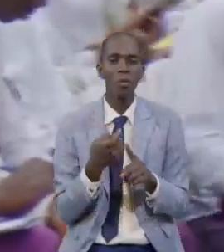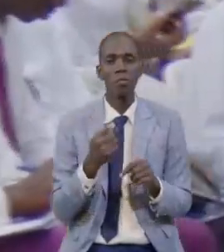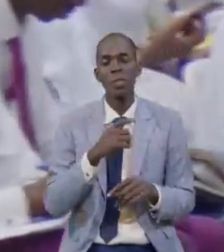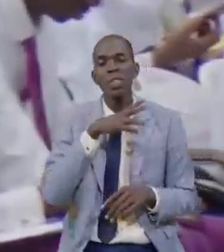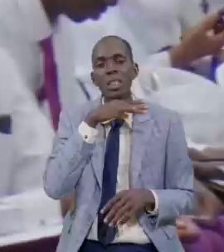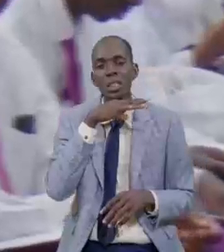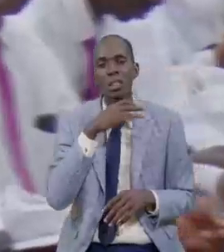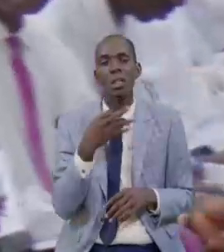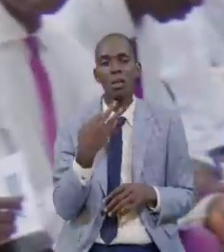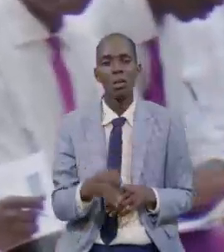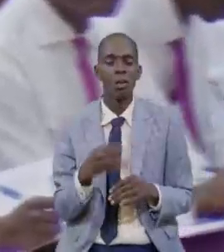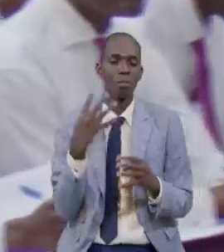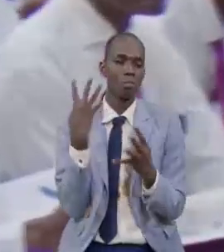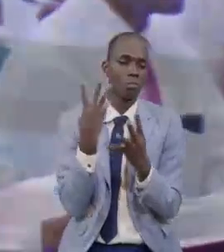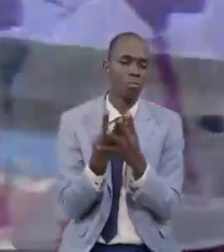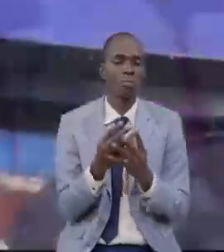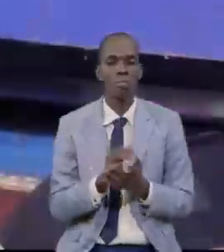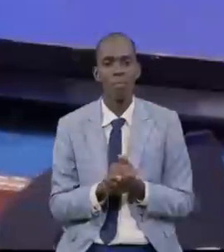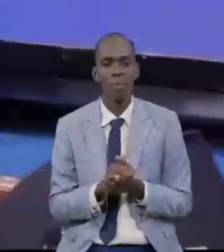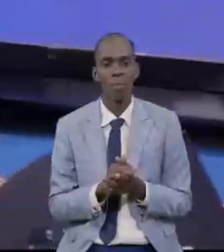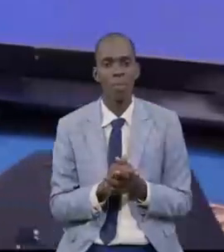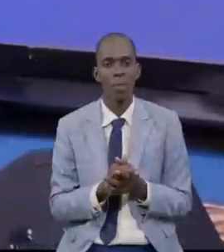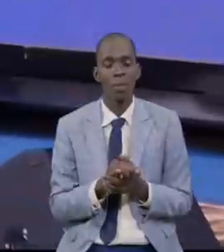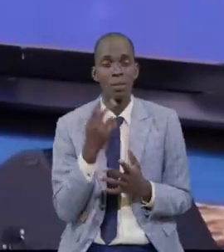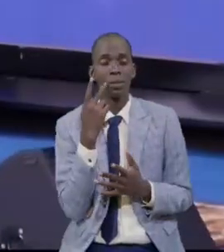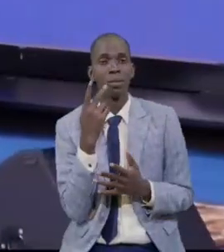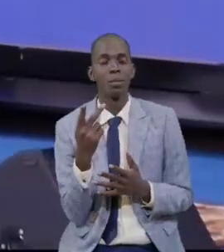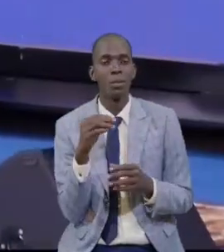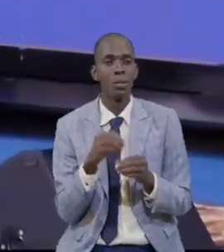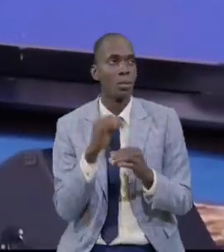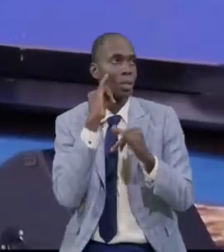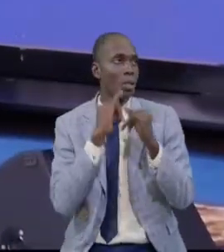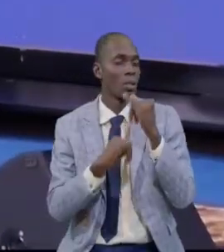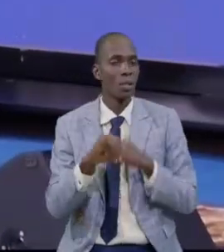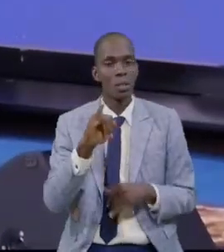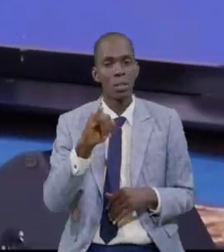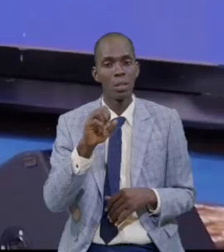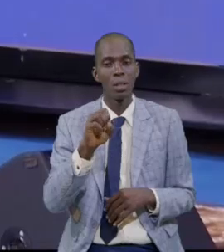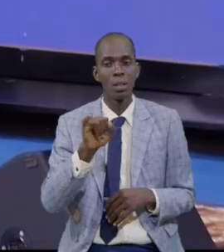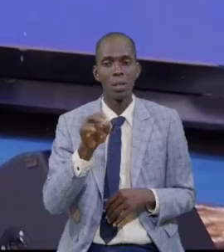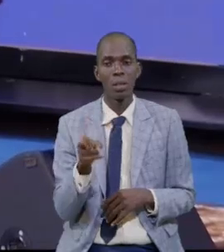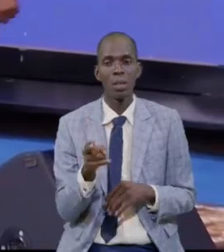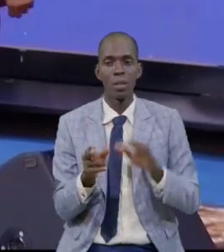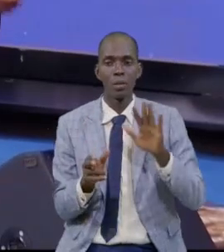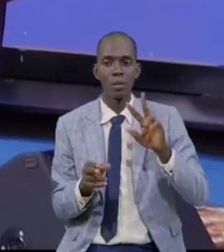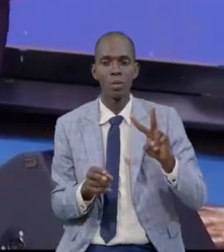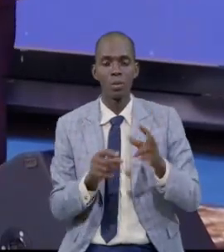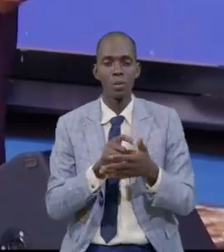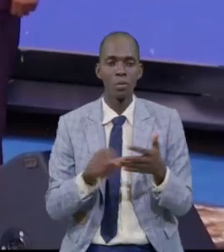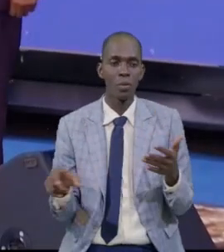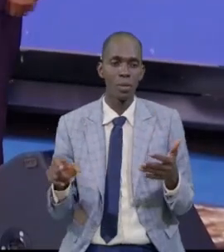captivity. Look at that again in Isaiah chapter 52 verse 1. It says,